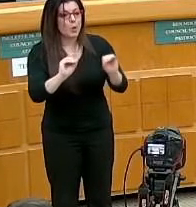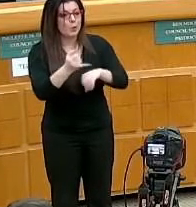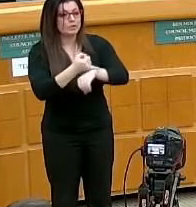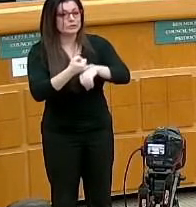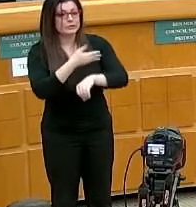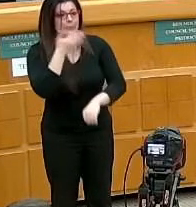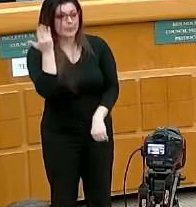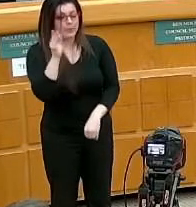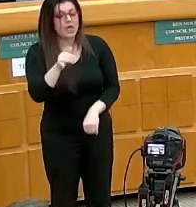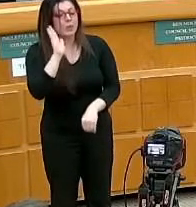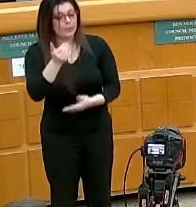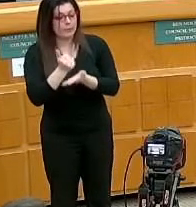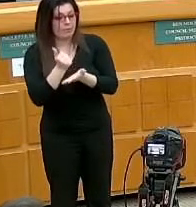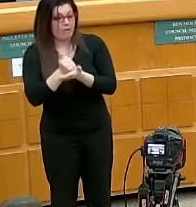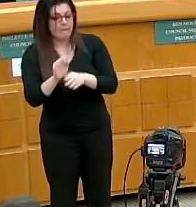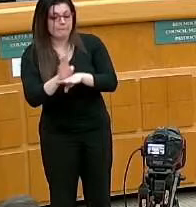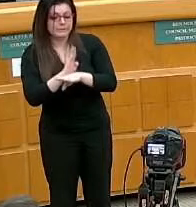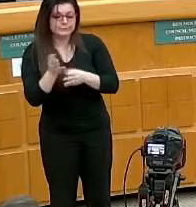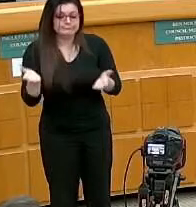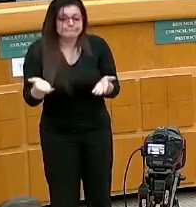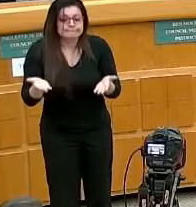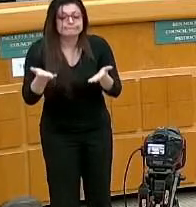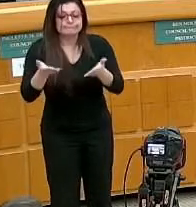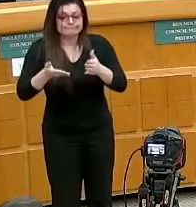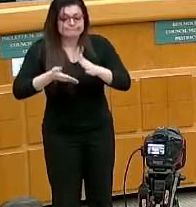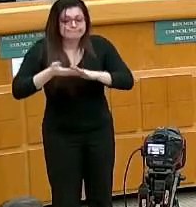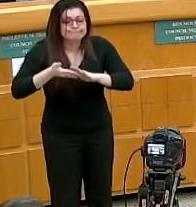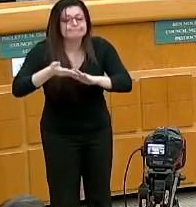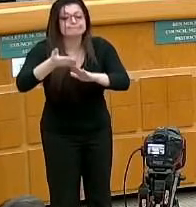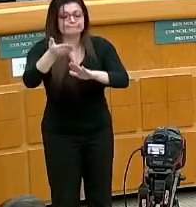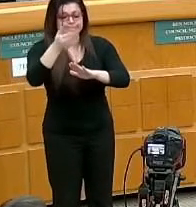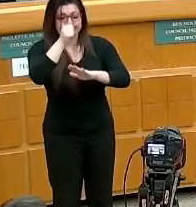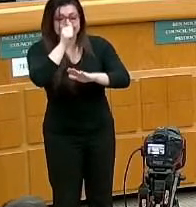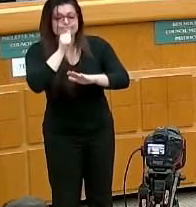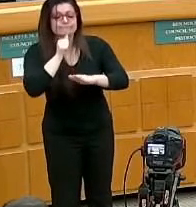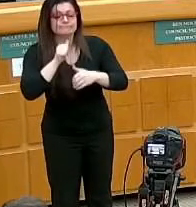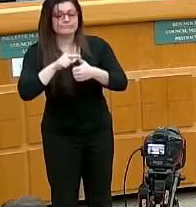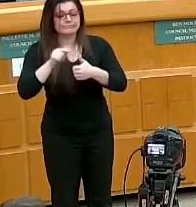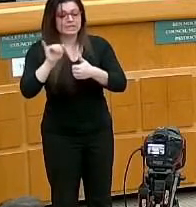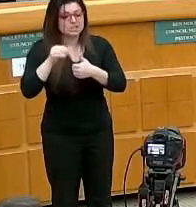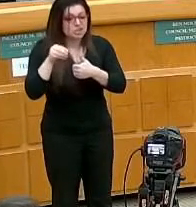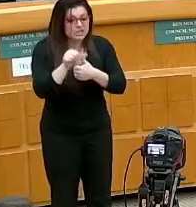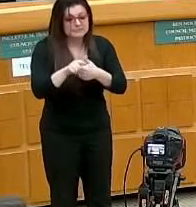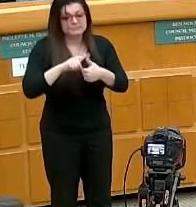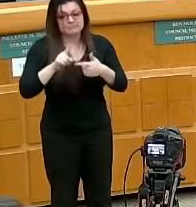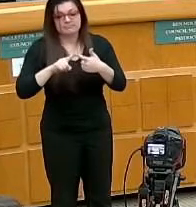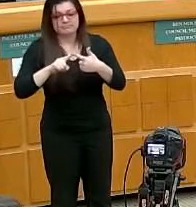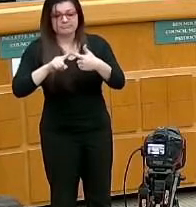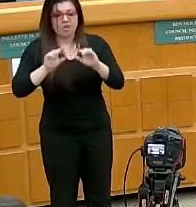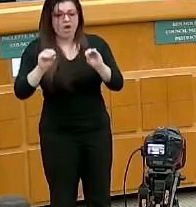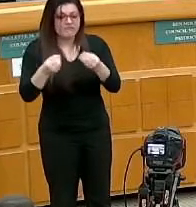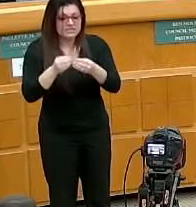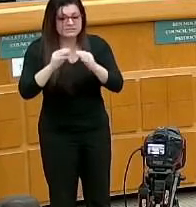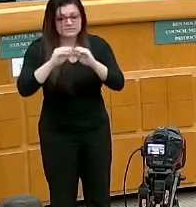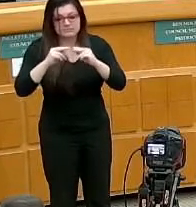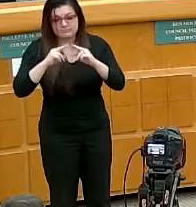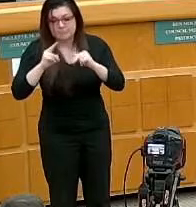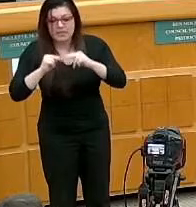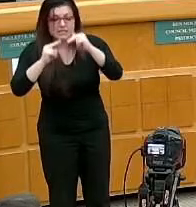afloat and keep payroll or pay for insurance or pay for some of that overhead while business may be reduced